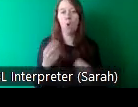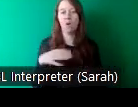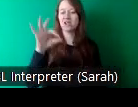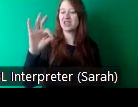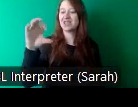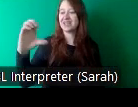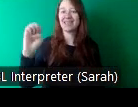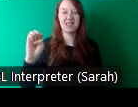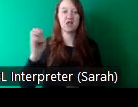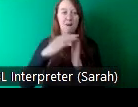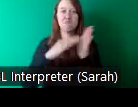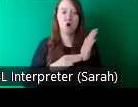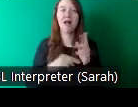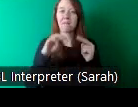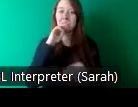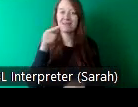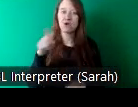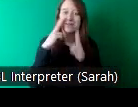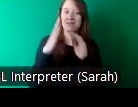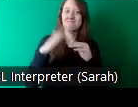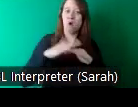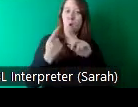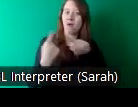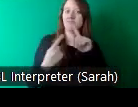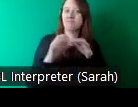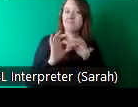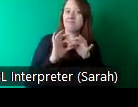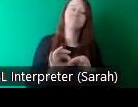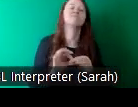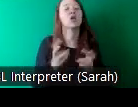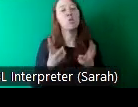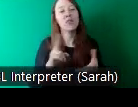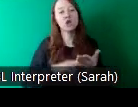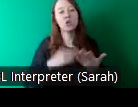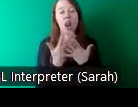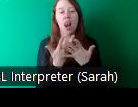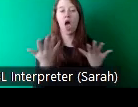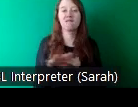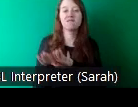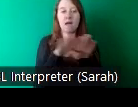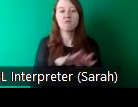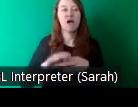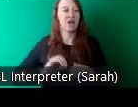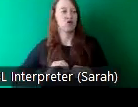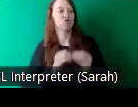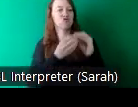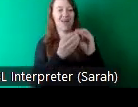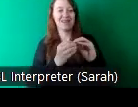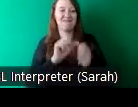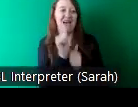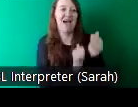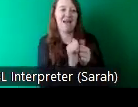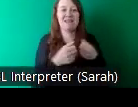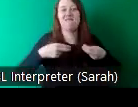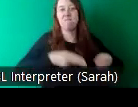it's going to be very non-didactic. So within the module, we'll be using a lot of democratic, creative, active, and very dialogic methodologies as